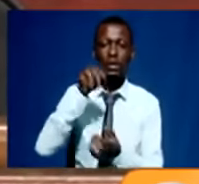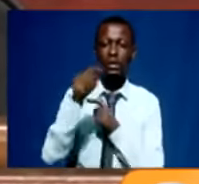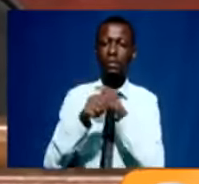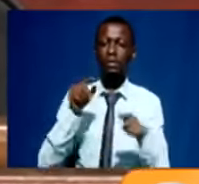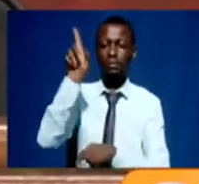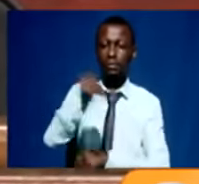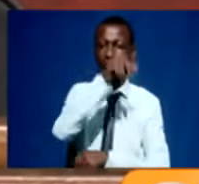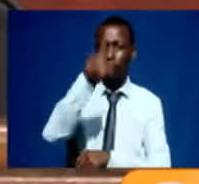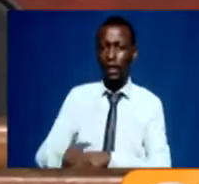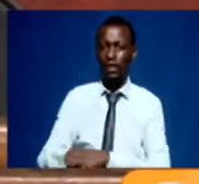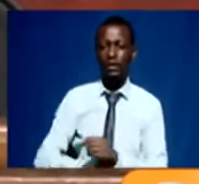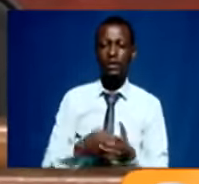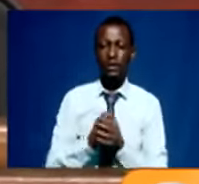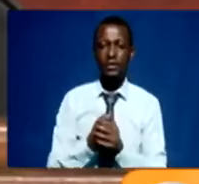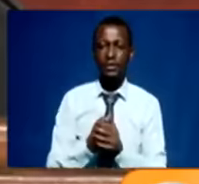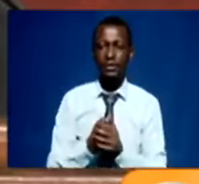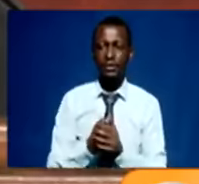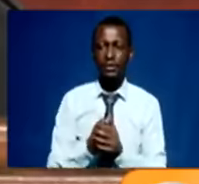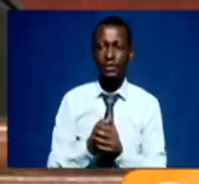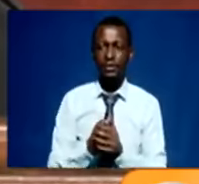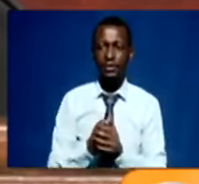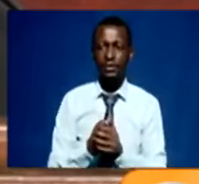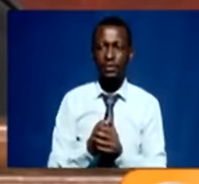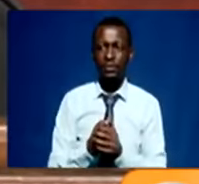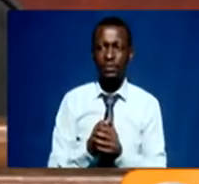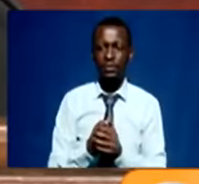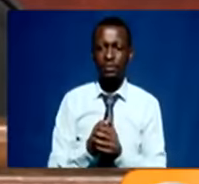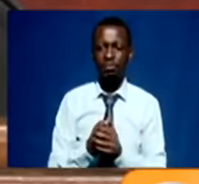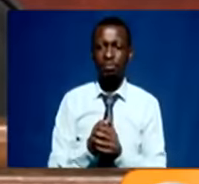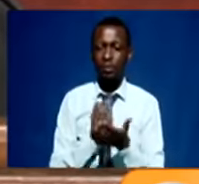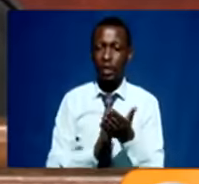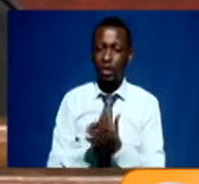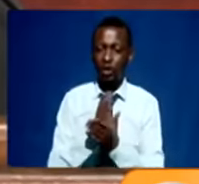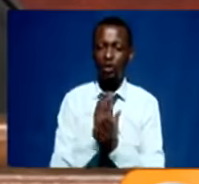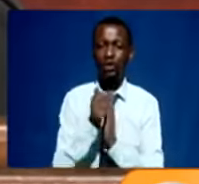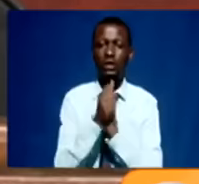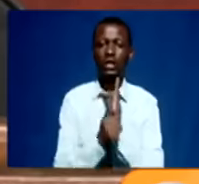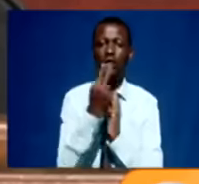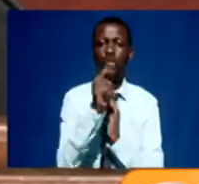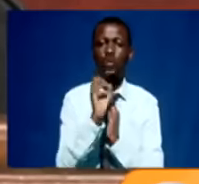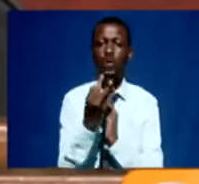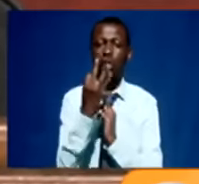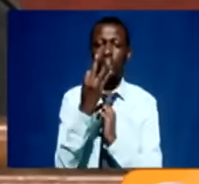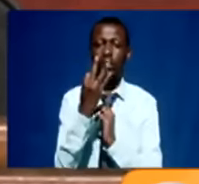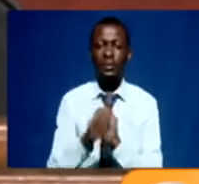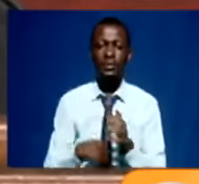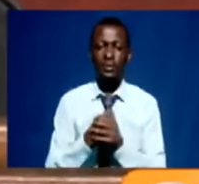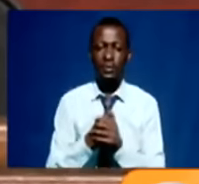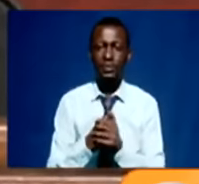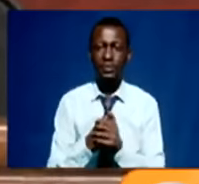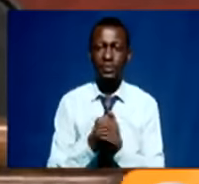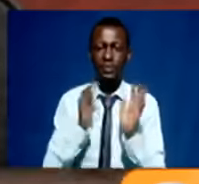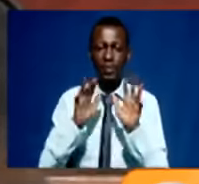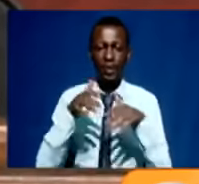murder. That is an offense established under Section 203 of our Penal Code. But it was the manner in which